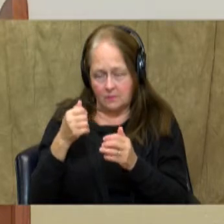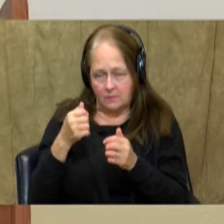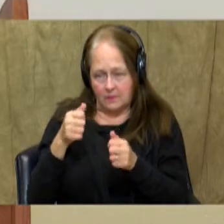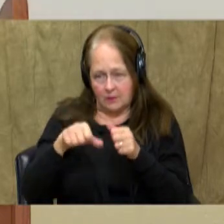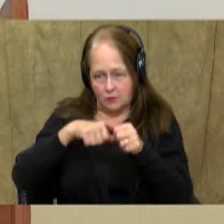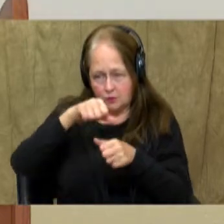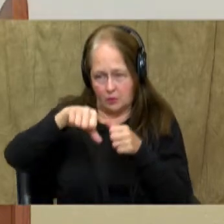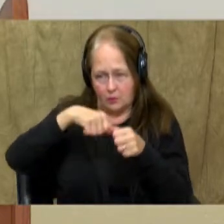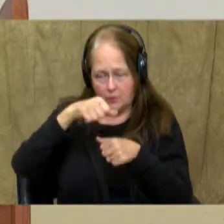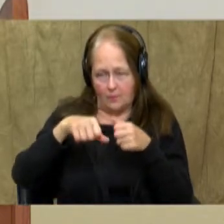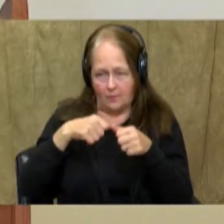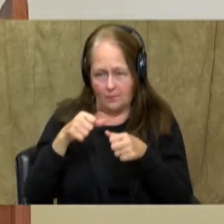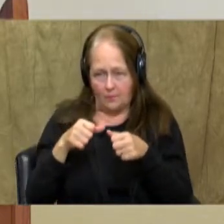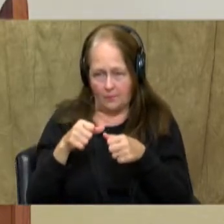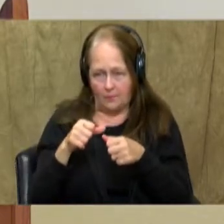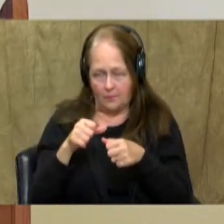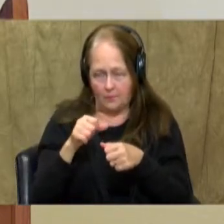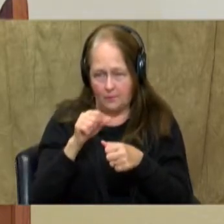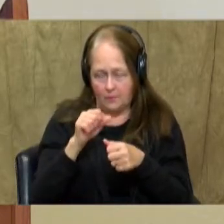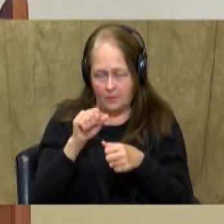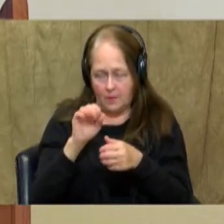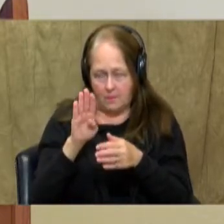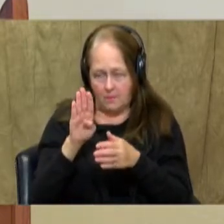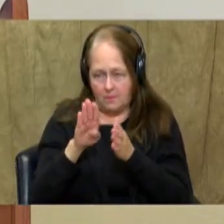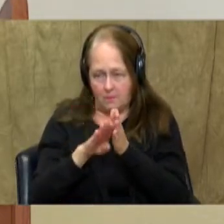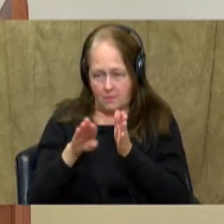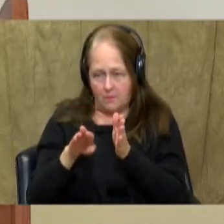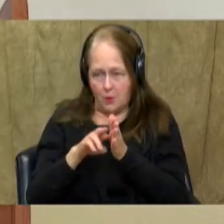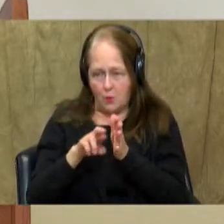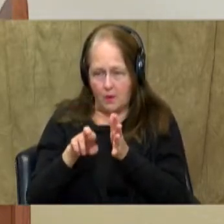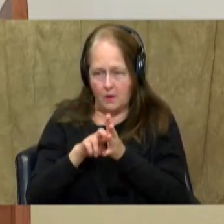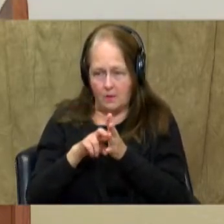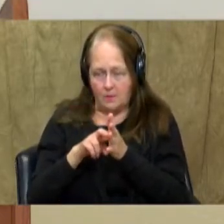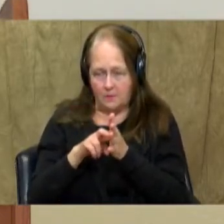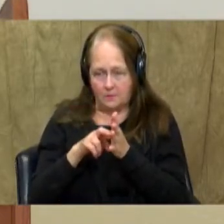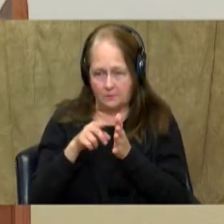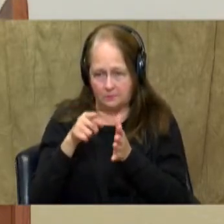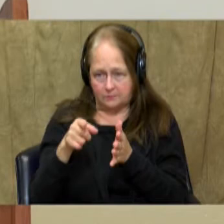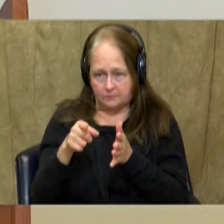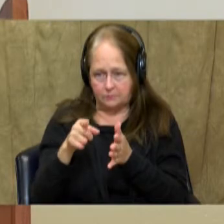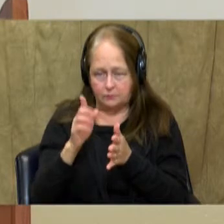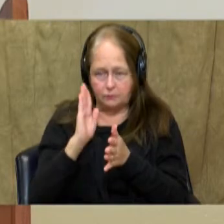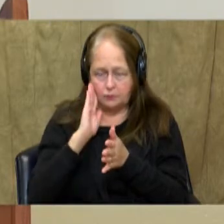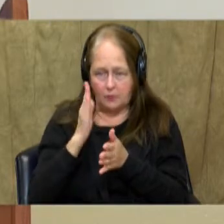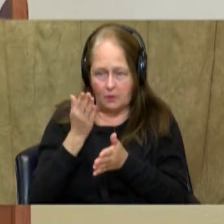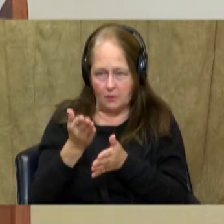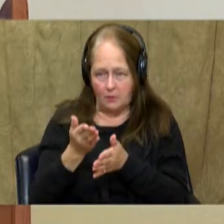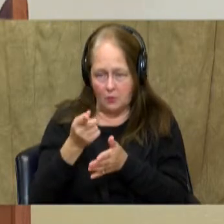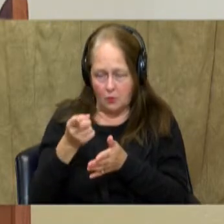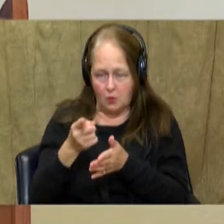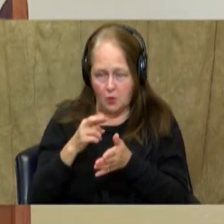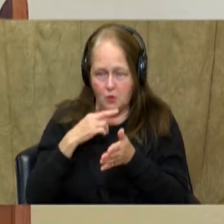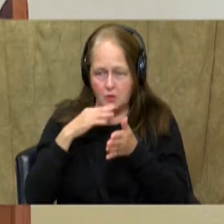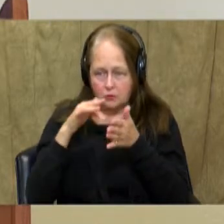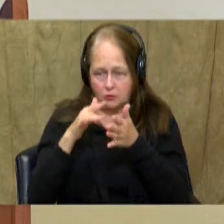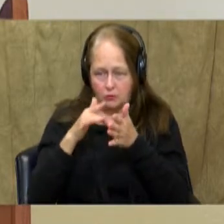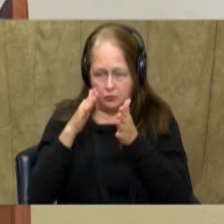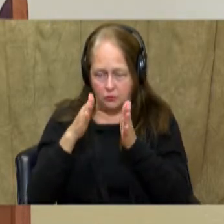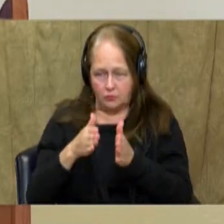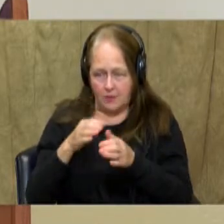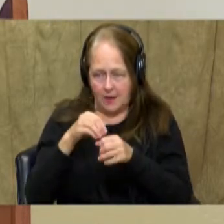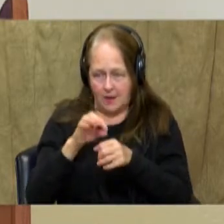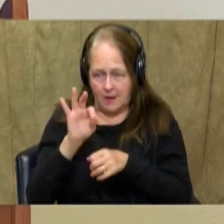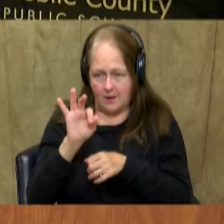Before we jump into this section, here's our bell ringer. If you were there, you are a student in